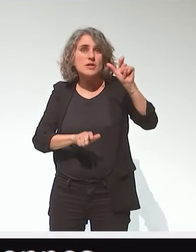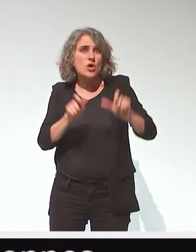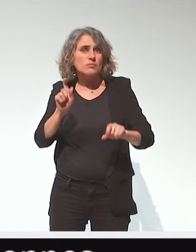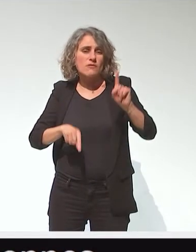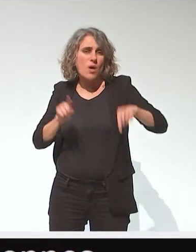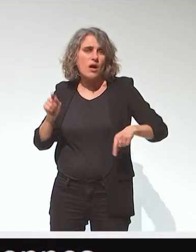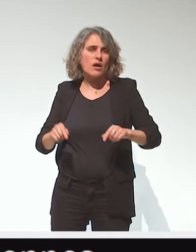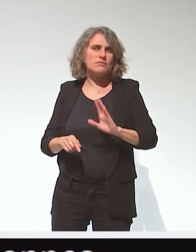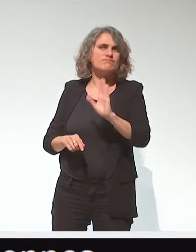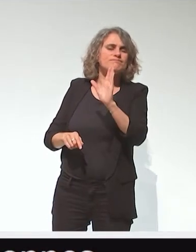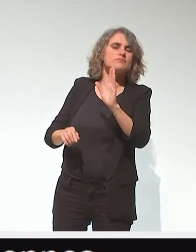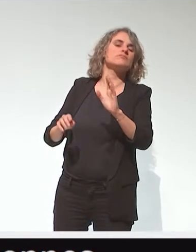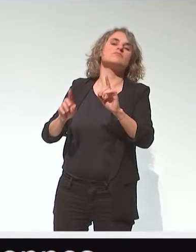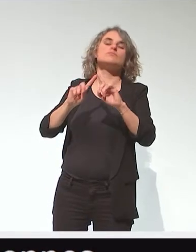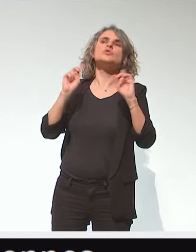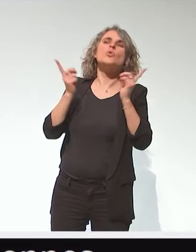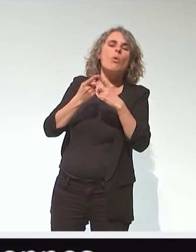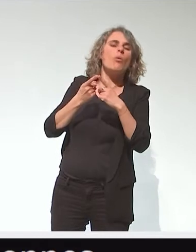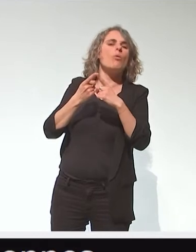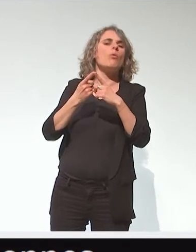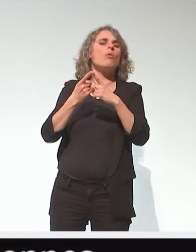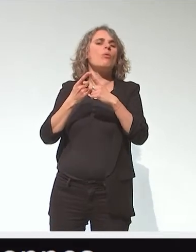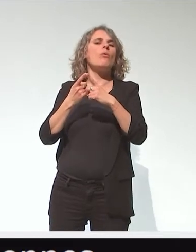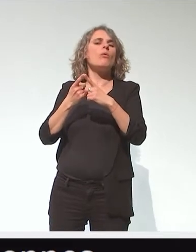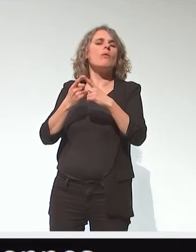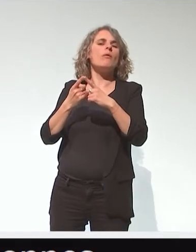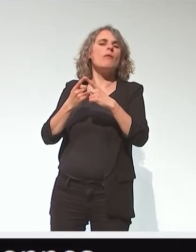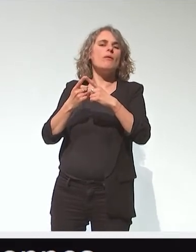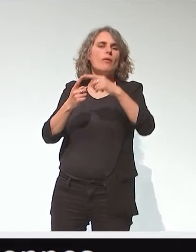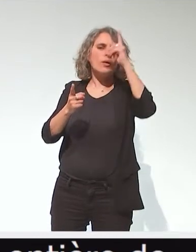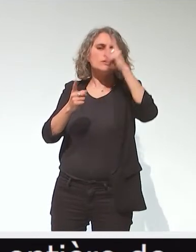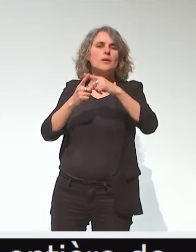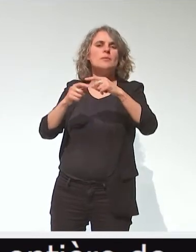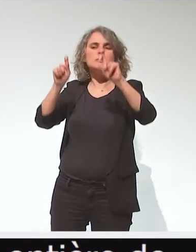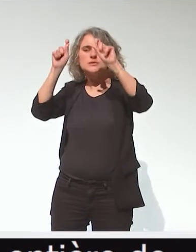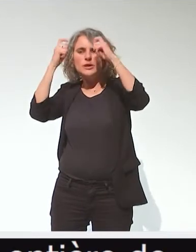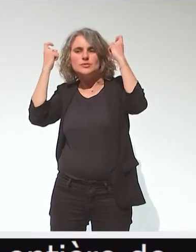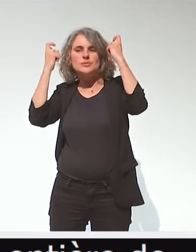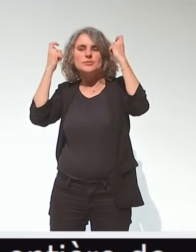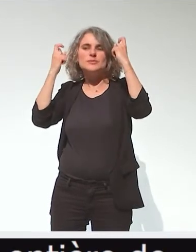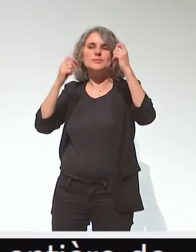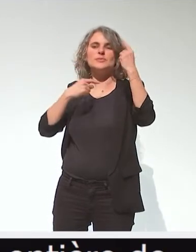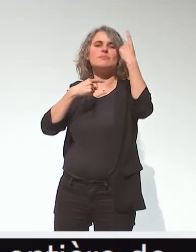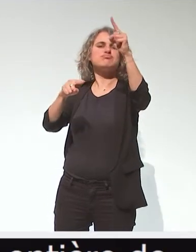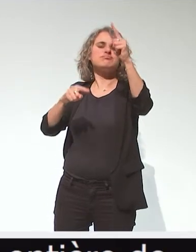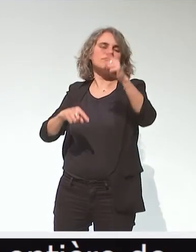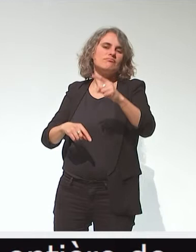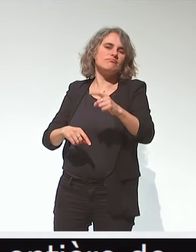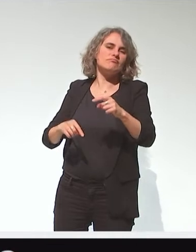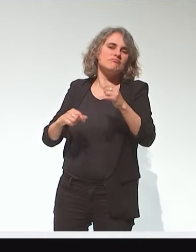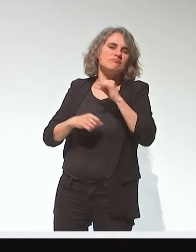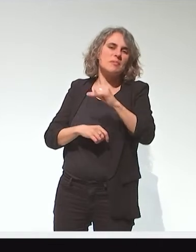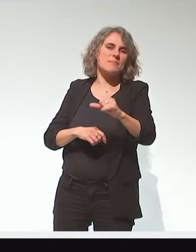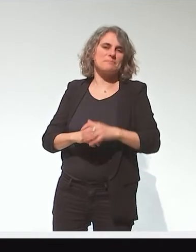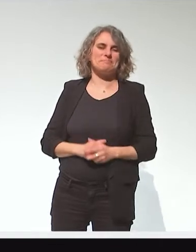claim the disability status. Yeah, thank you. Merci, merci beaucoup à